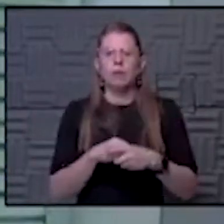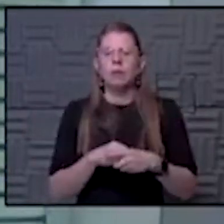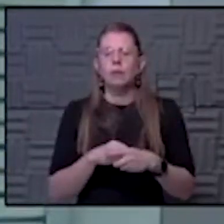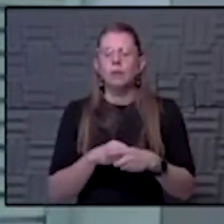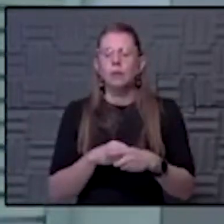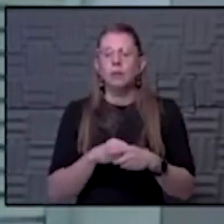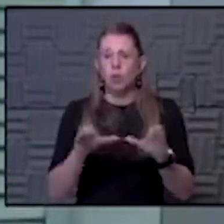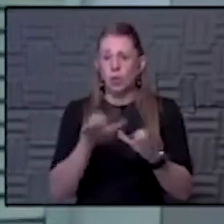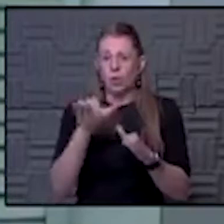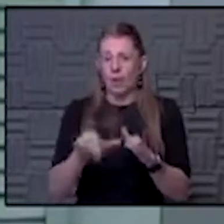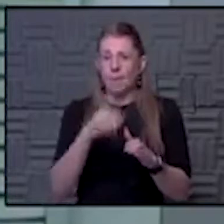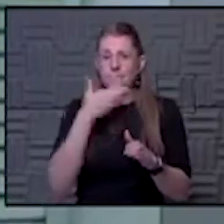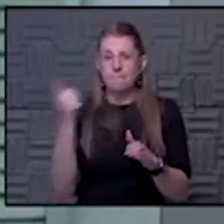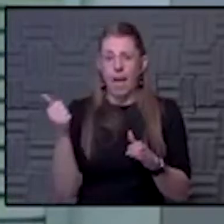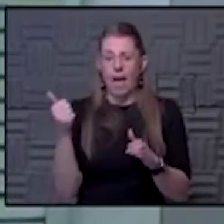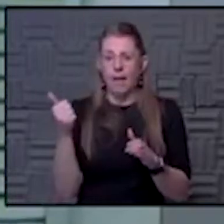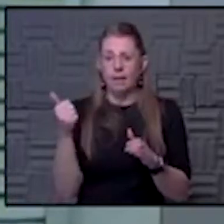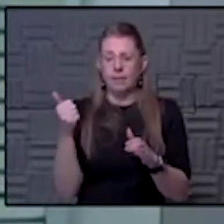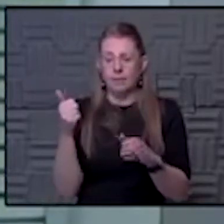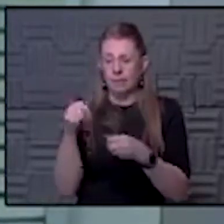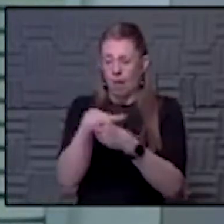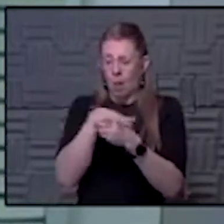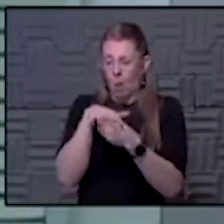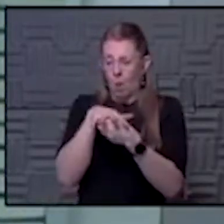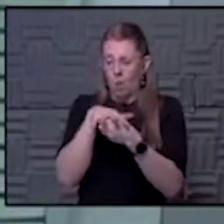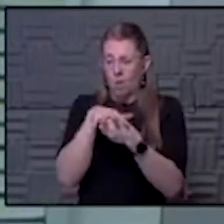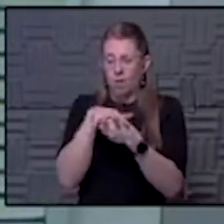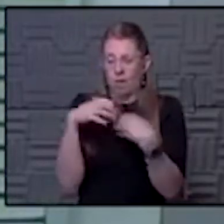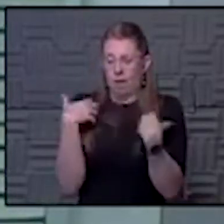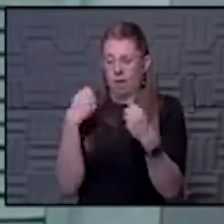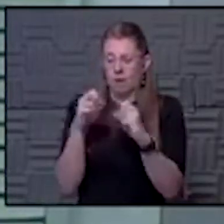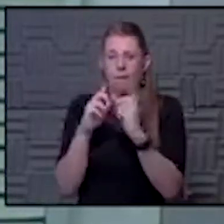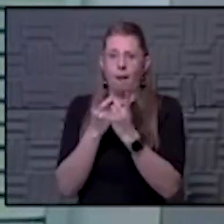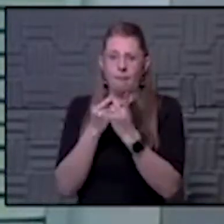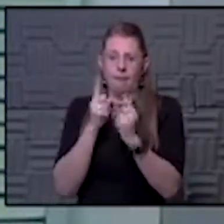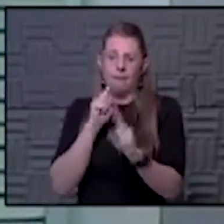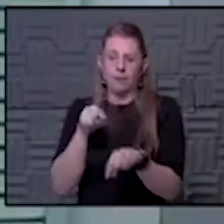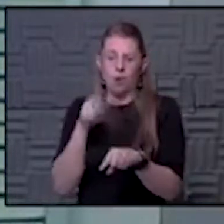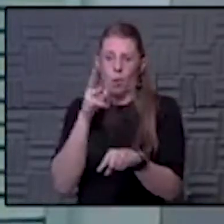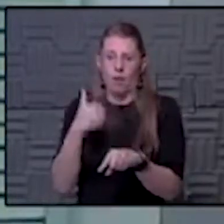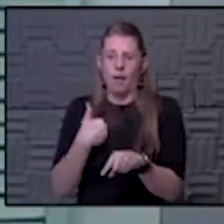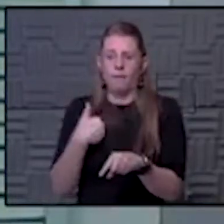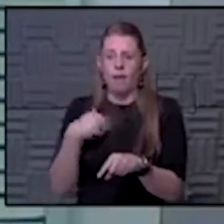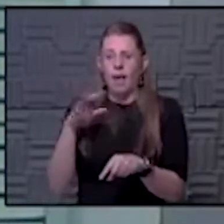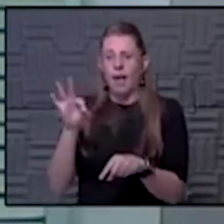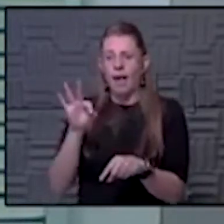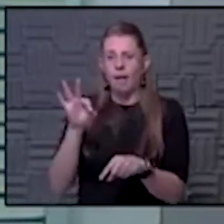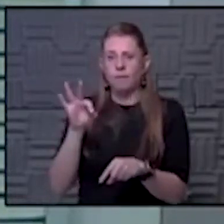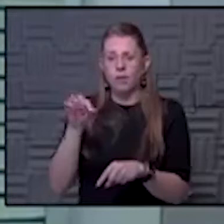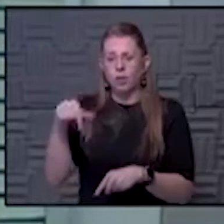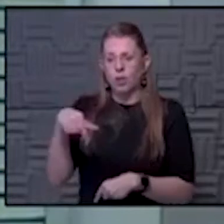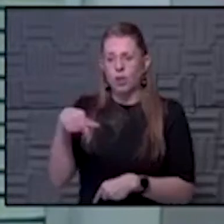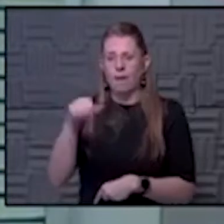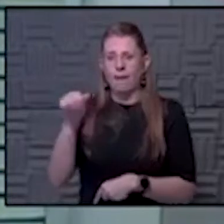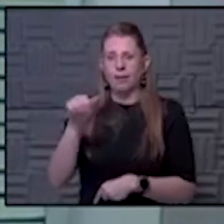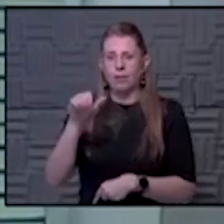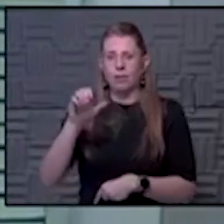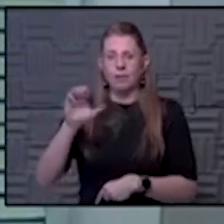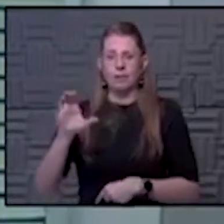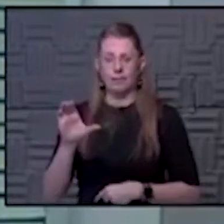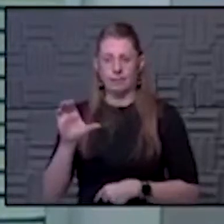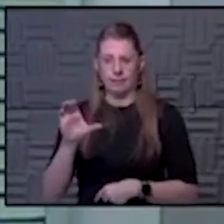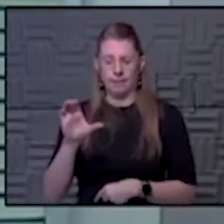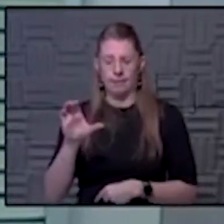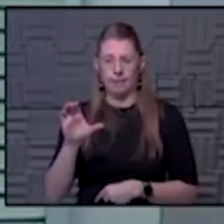best sources locally will be the local health department and FQHCs, federally qualified health centers, because they're pretty much all